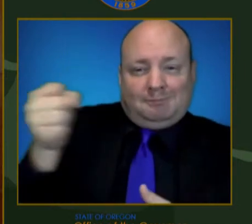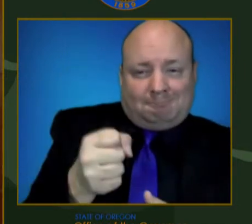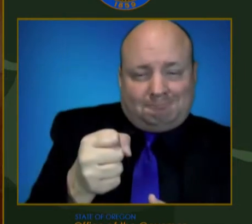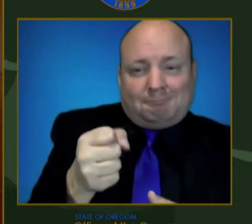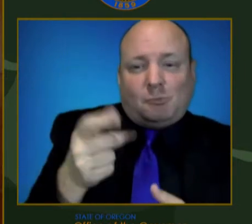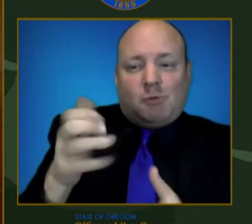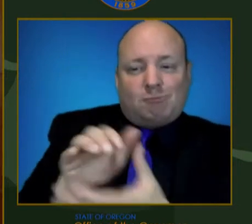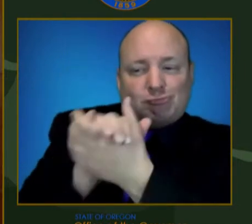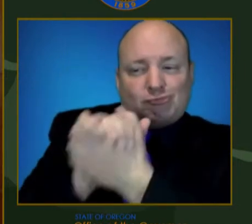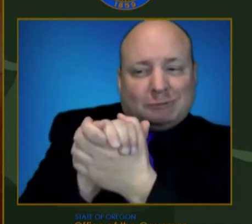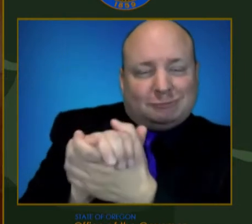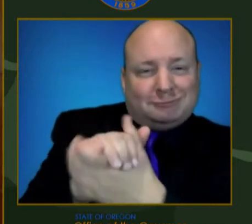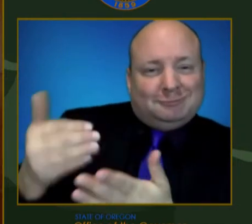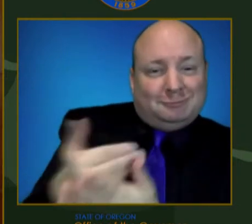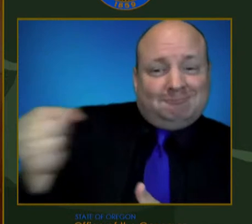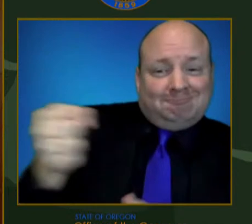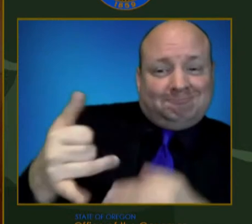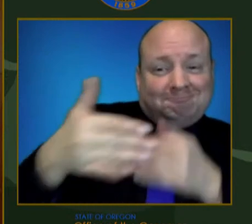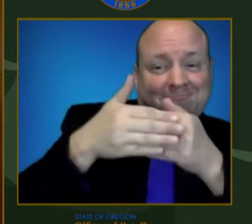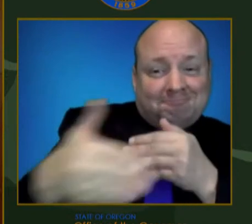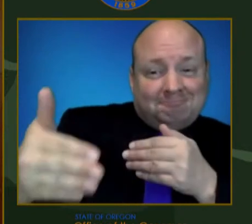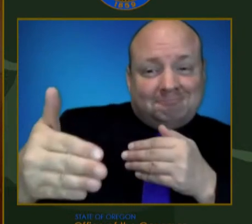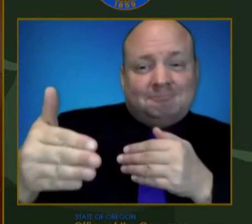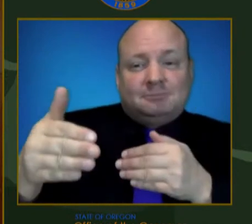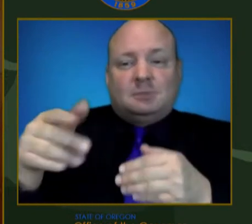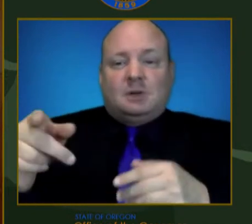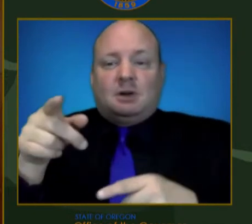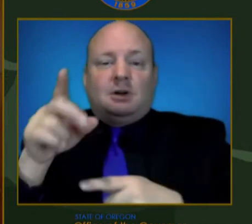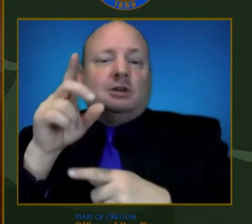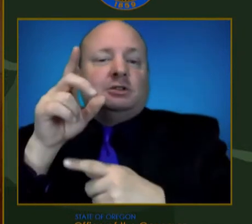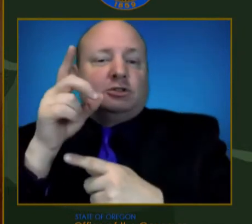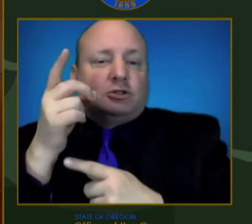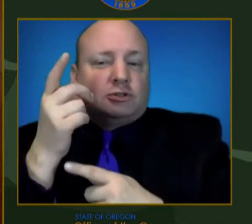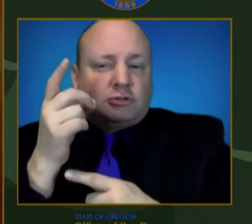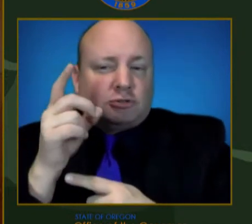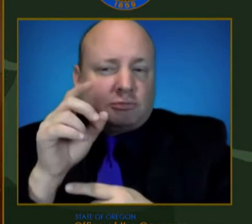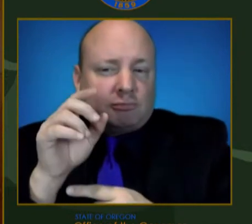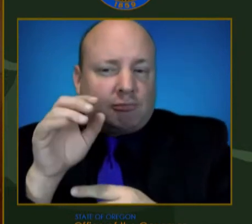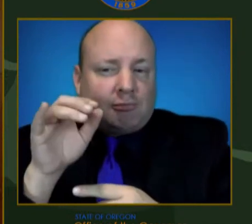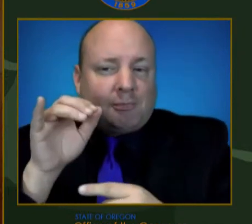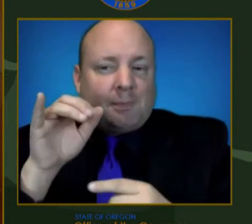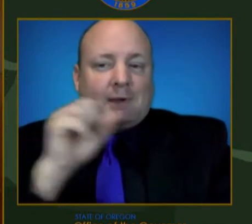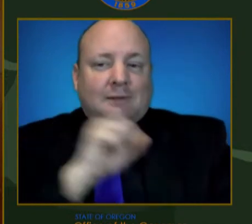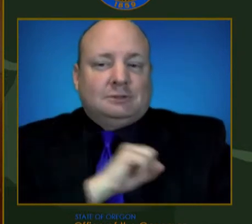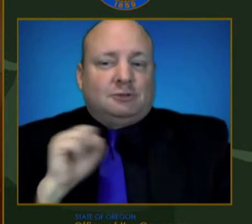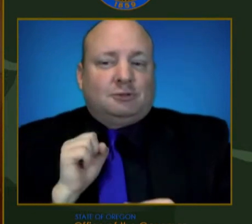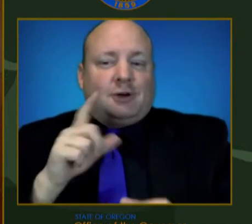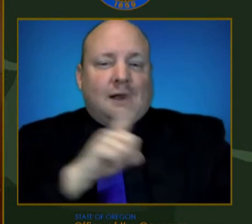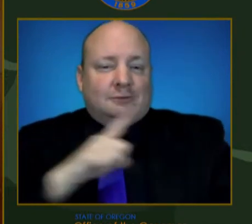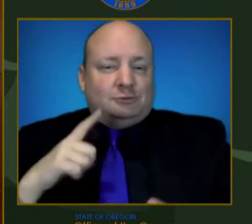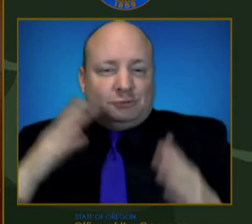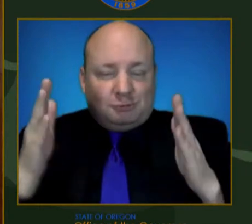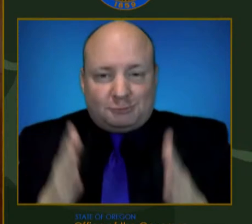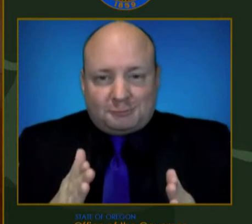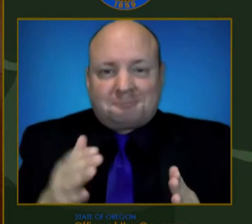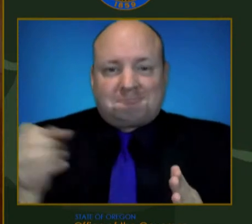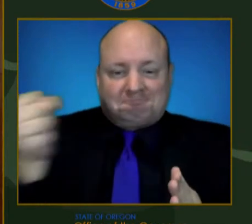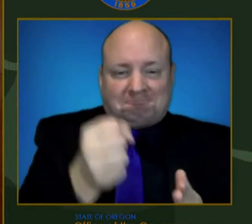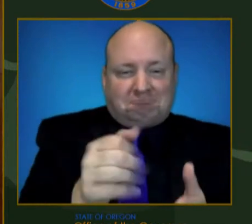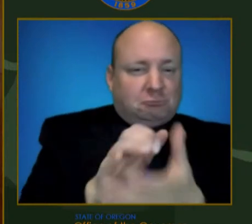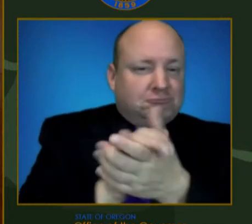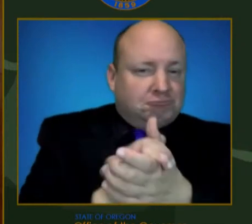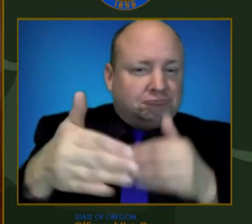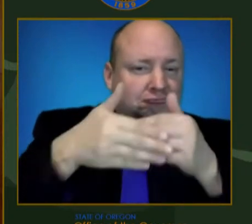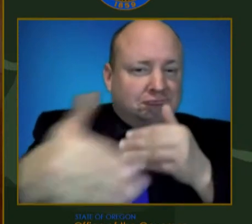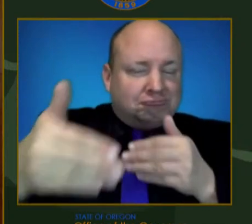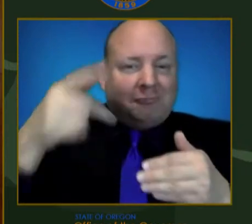Congratulations to new House Speaker Dan Rayfield, and a warm welcome to all of our new legislators. You are in for quite a ride.